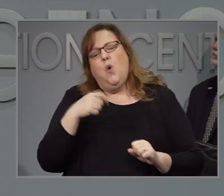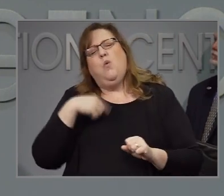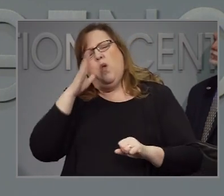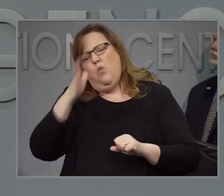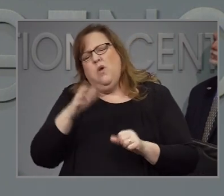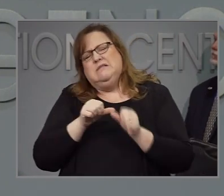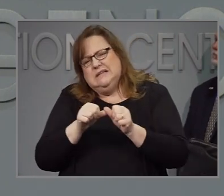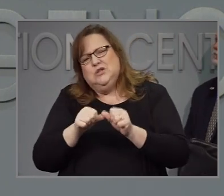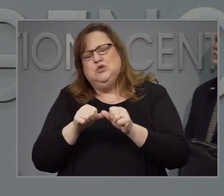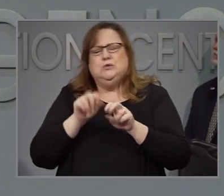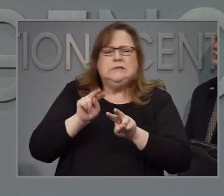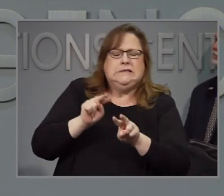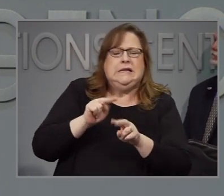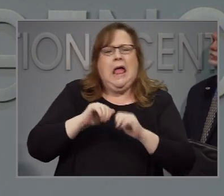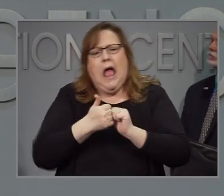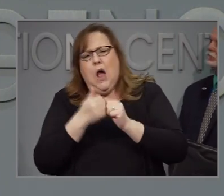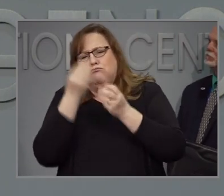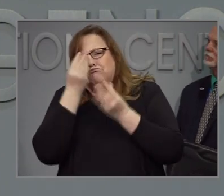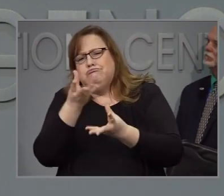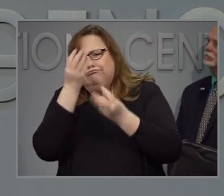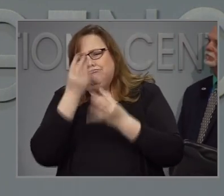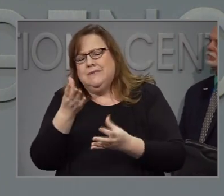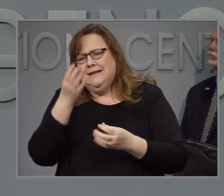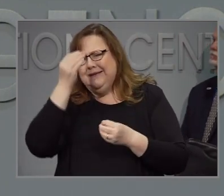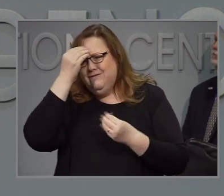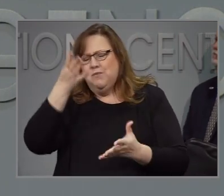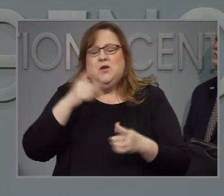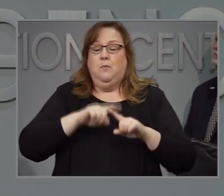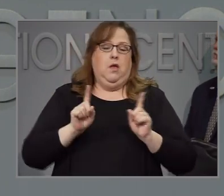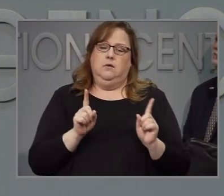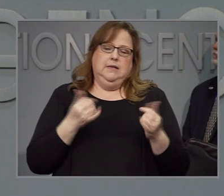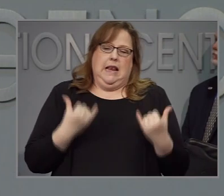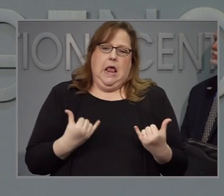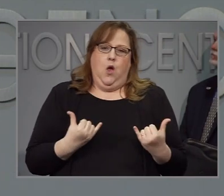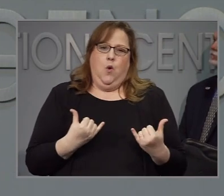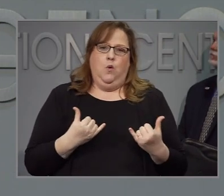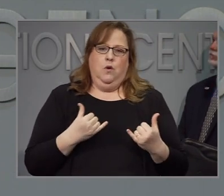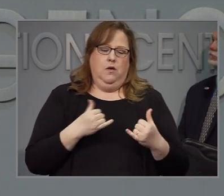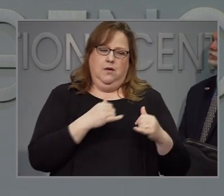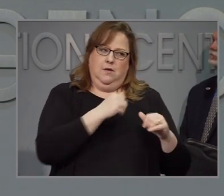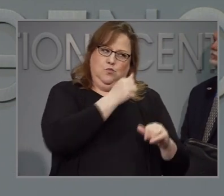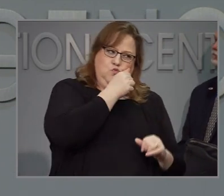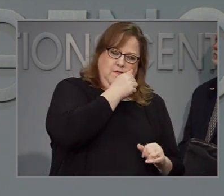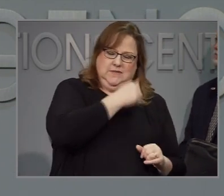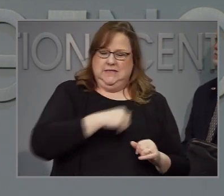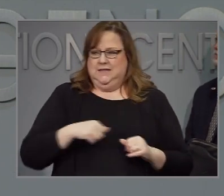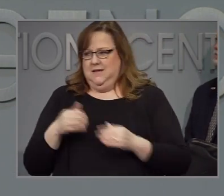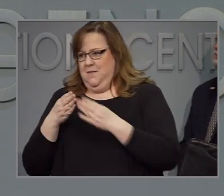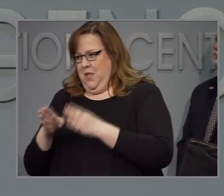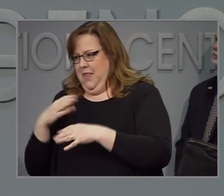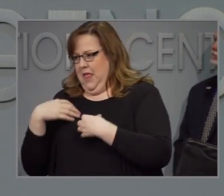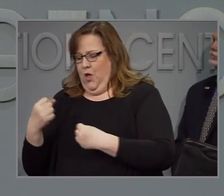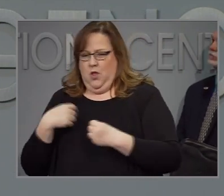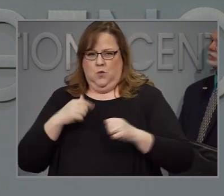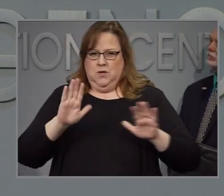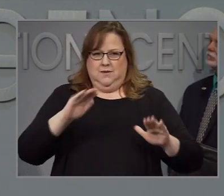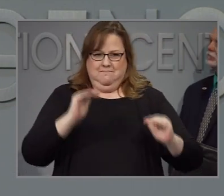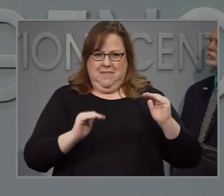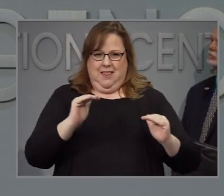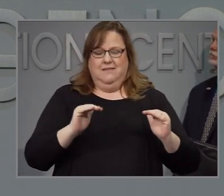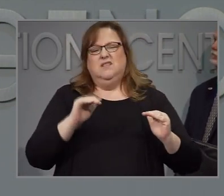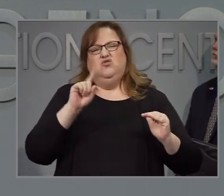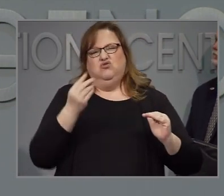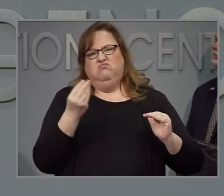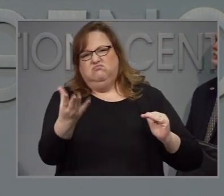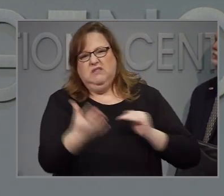that, but that balance between privacy and sharing information for public health. That's why we give out the county information, not